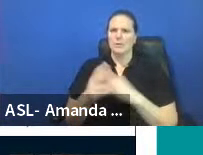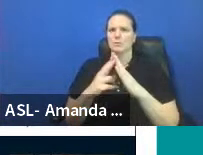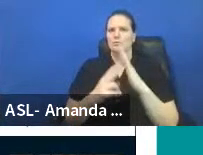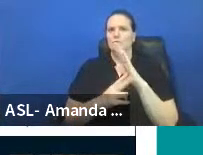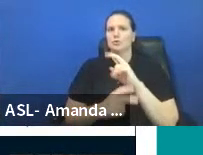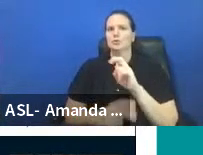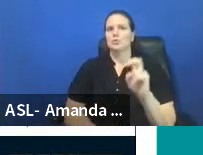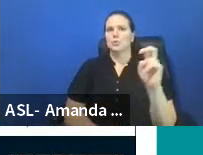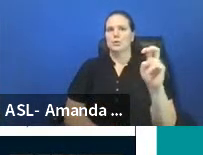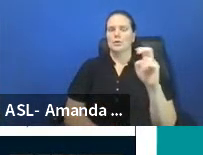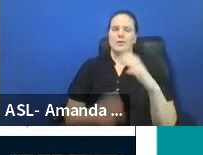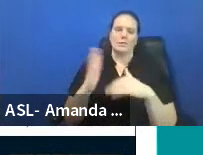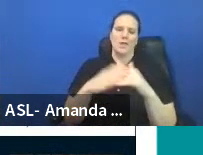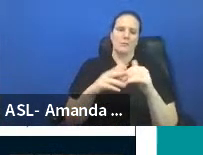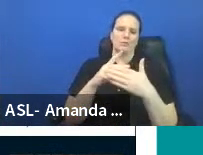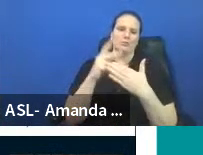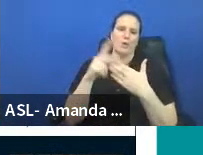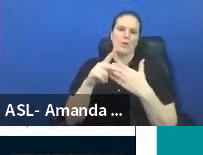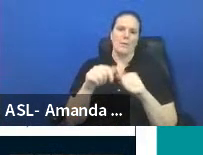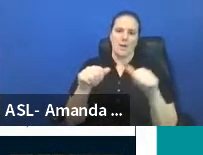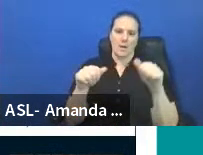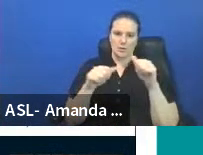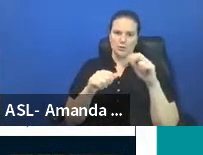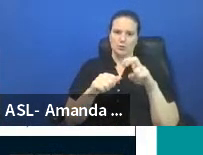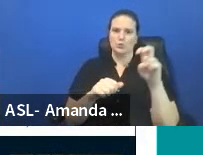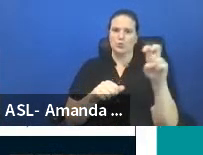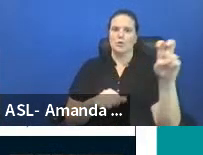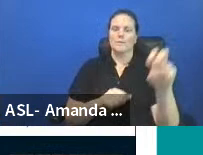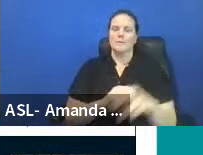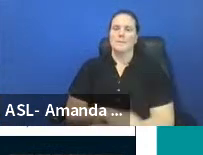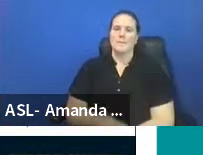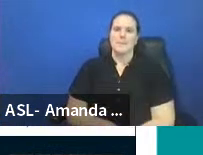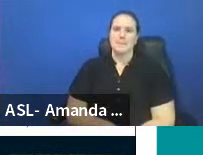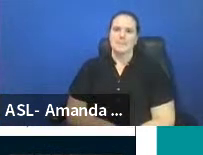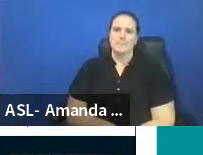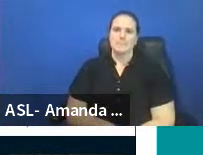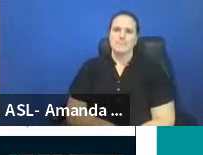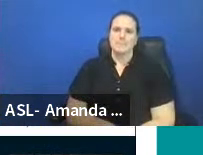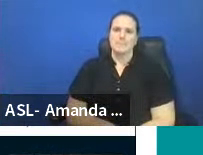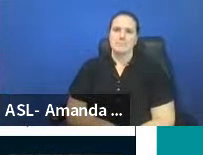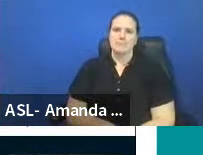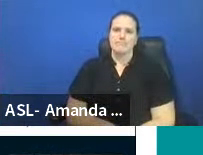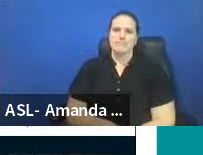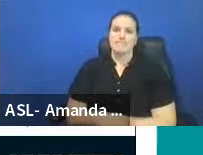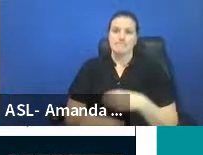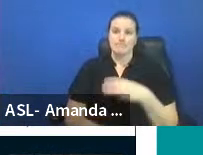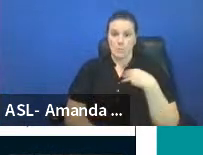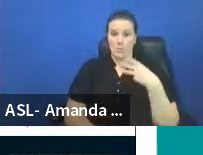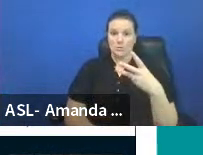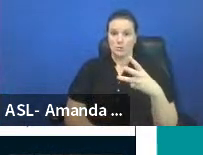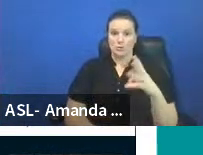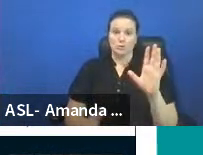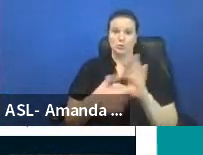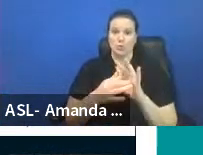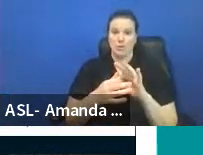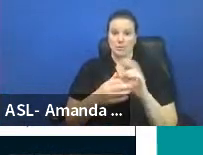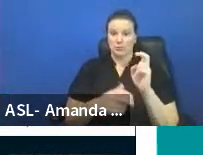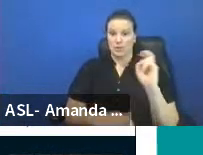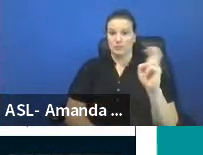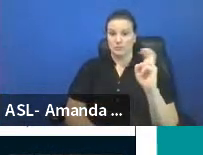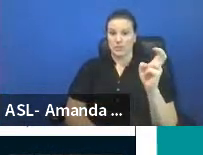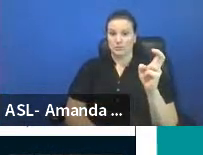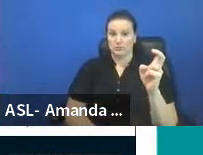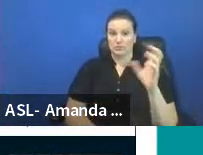tour rather than the program area tour. So we also had the Washington Joint Transportation Commission